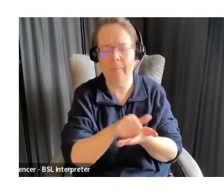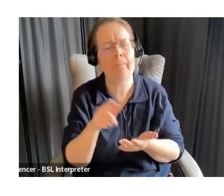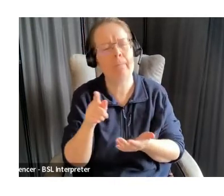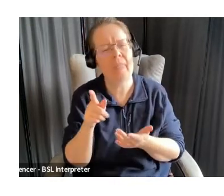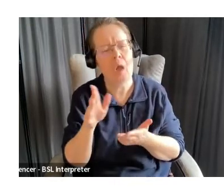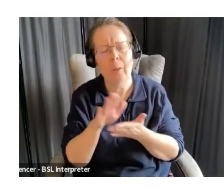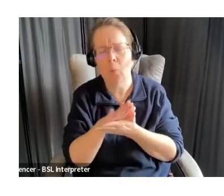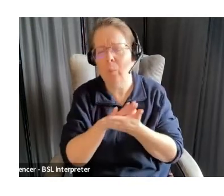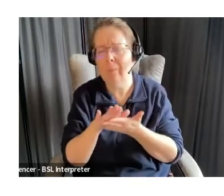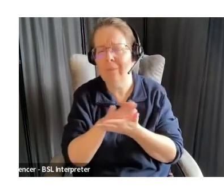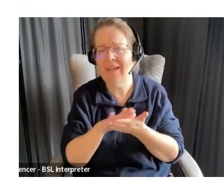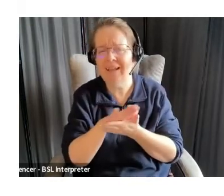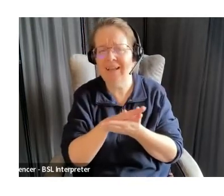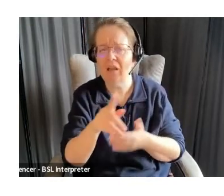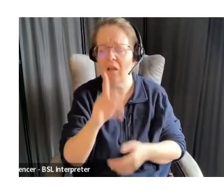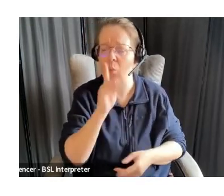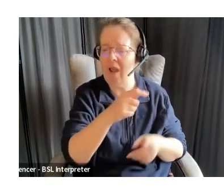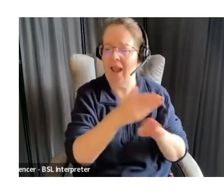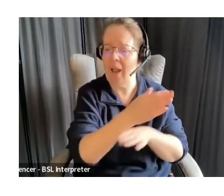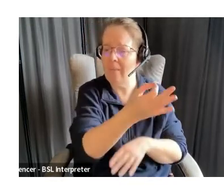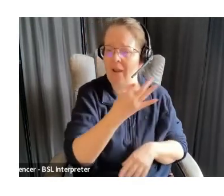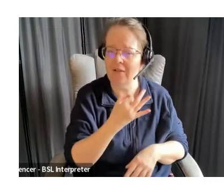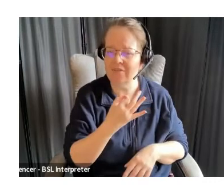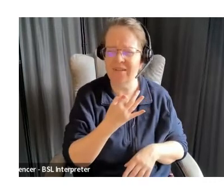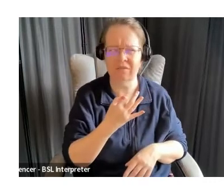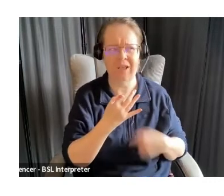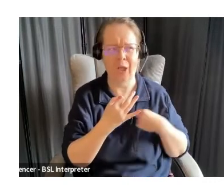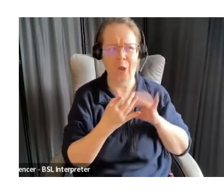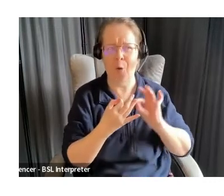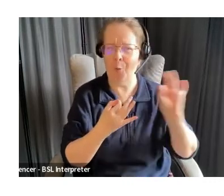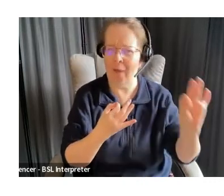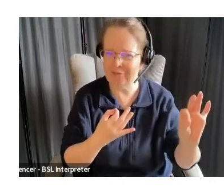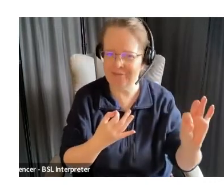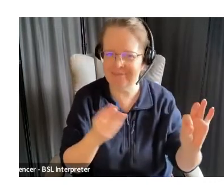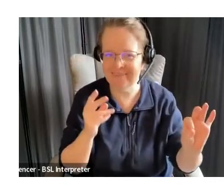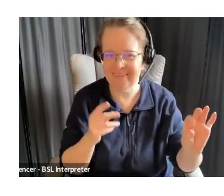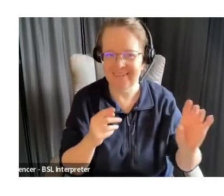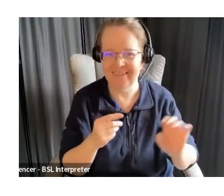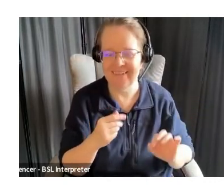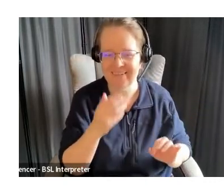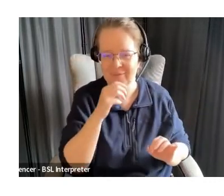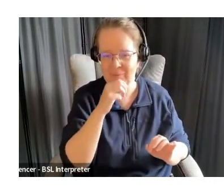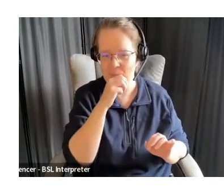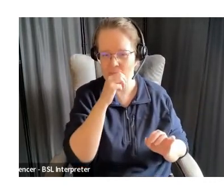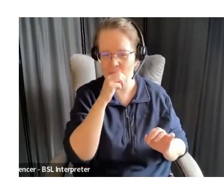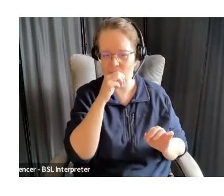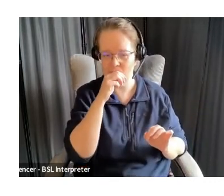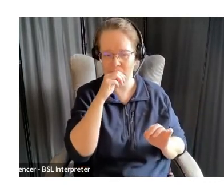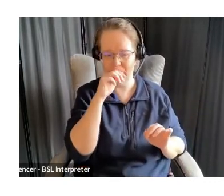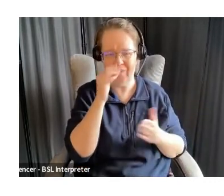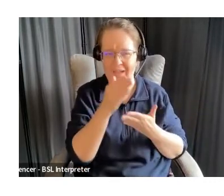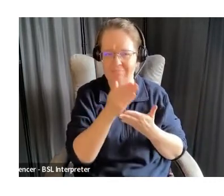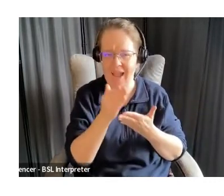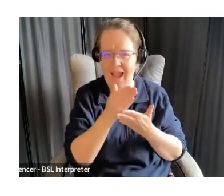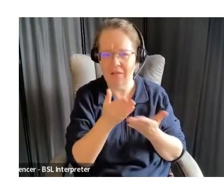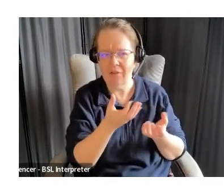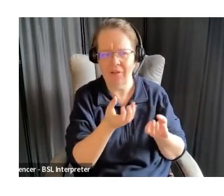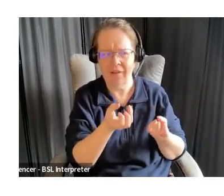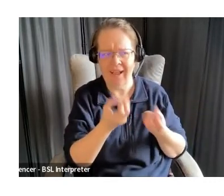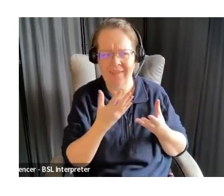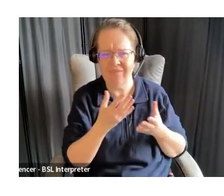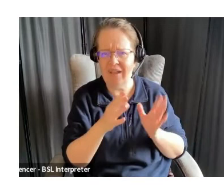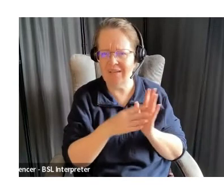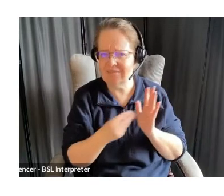an employer asks a question, that you're asking a question back and asking them to give you an example, or